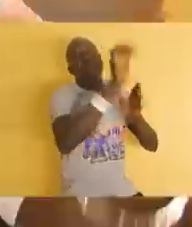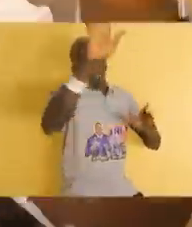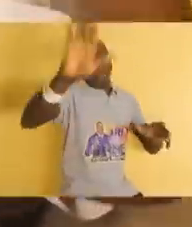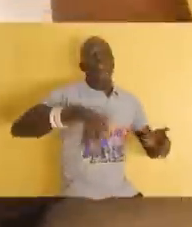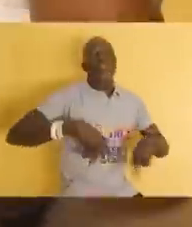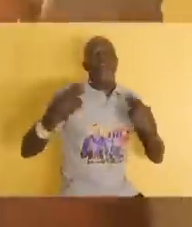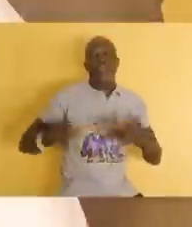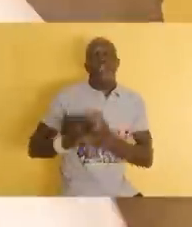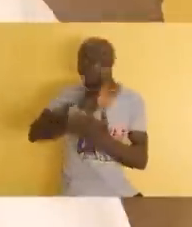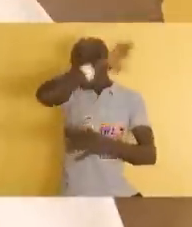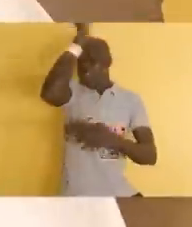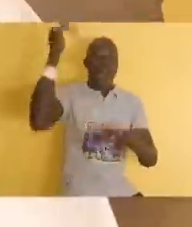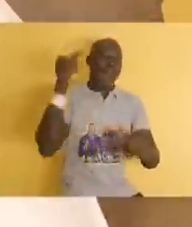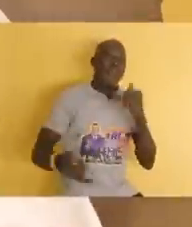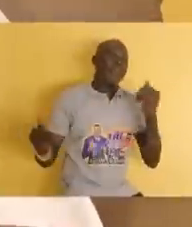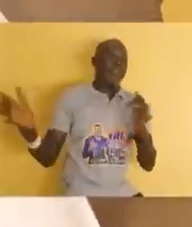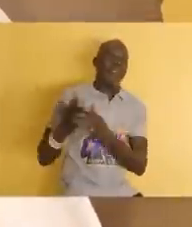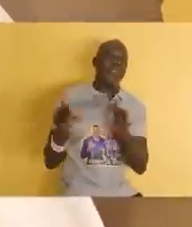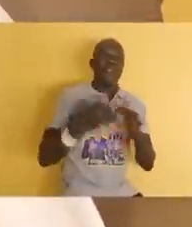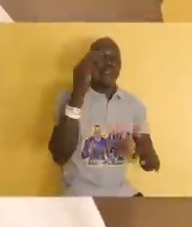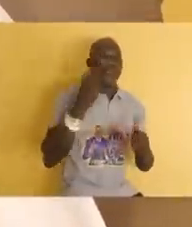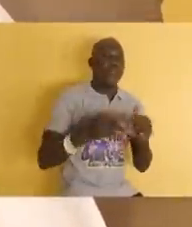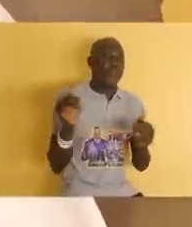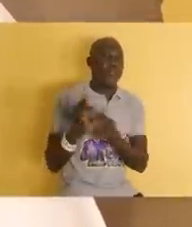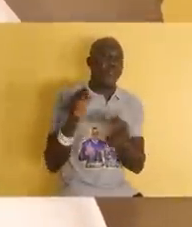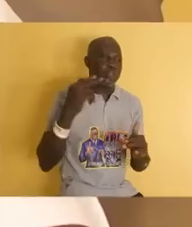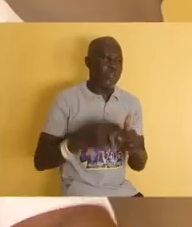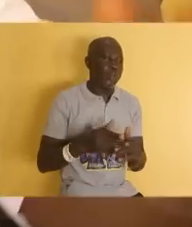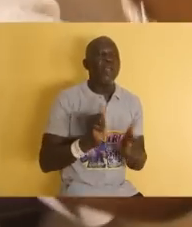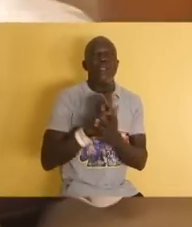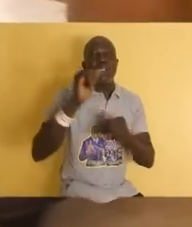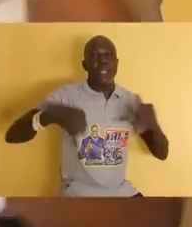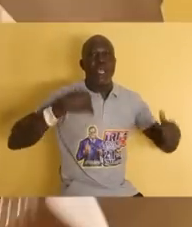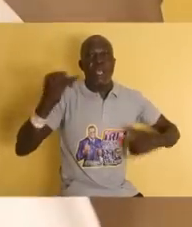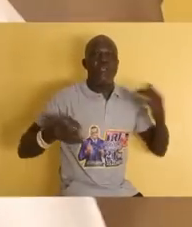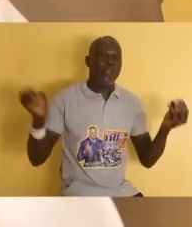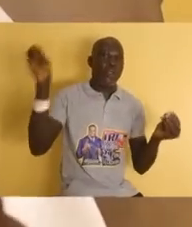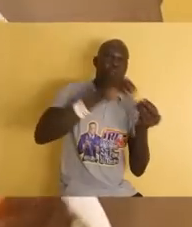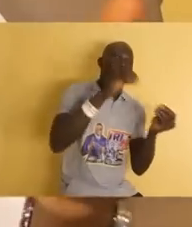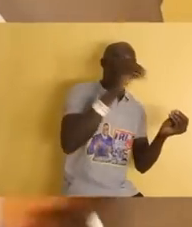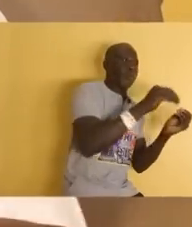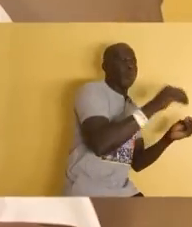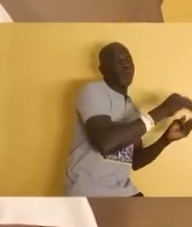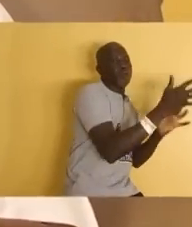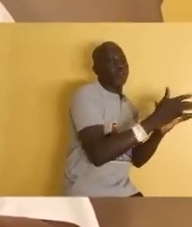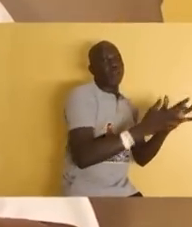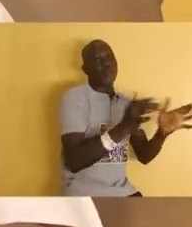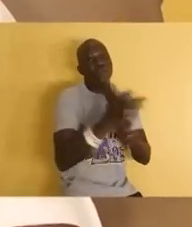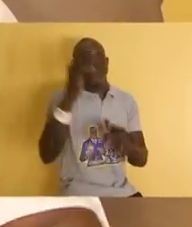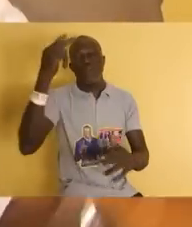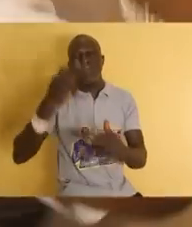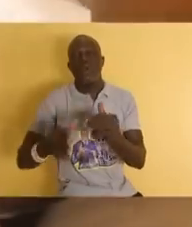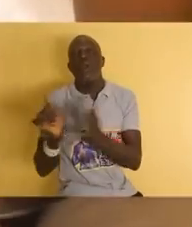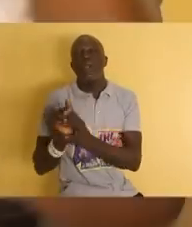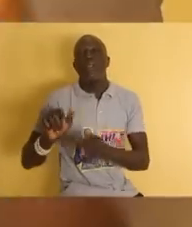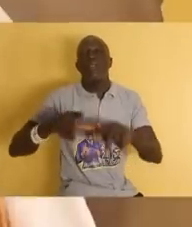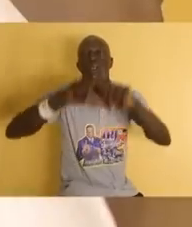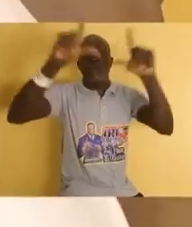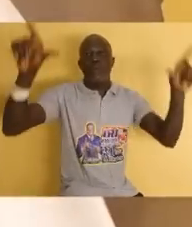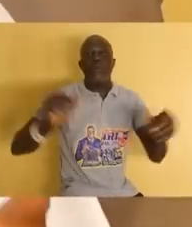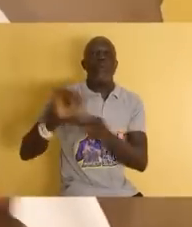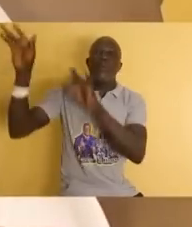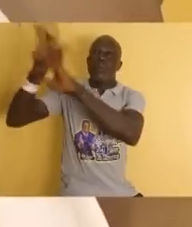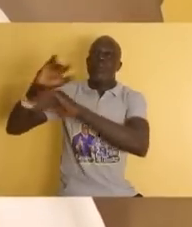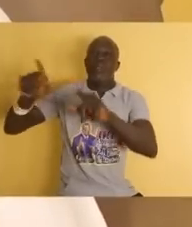nick, you'll make my follow. Your child will never believe it's any cheese. I, you are for sure. Your child will quickly. I know your